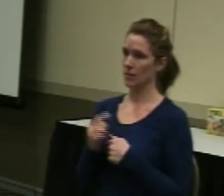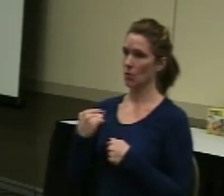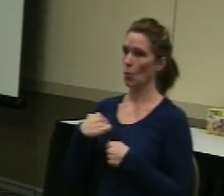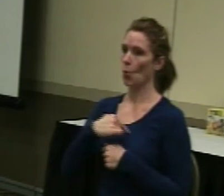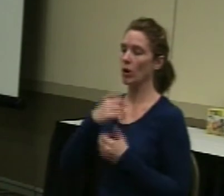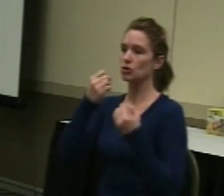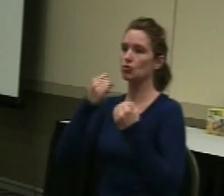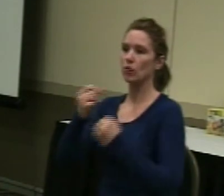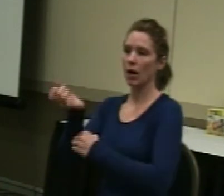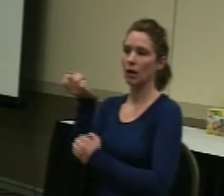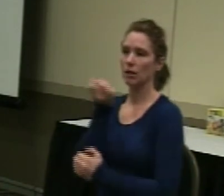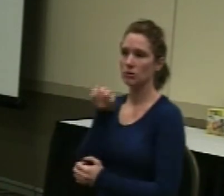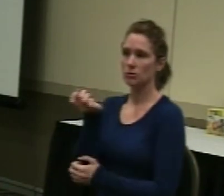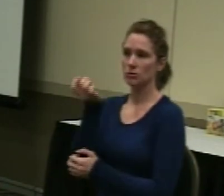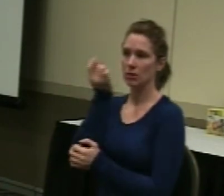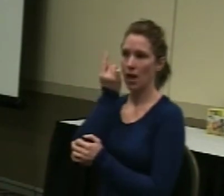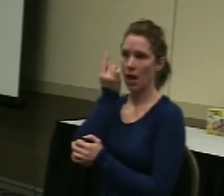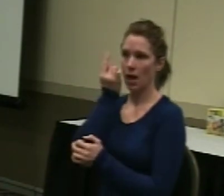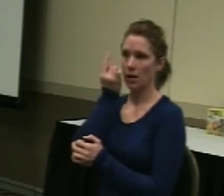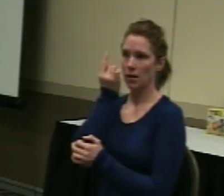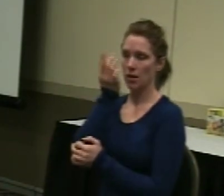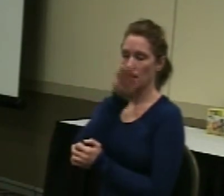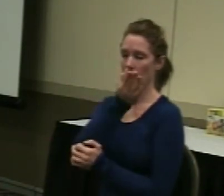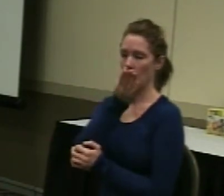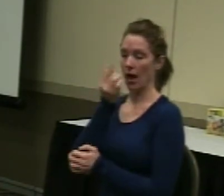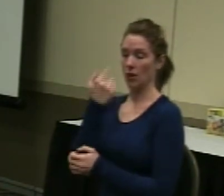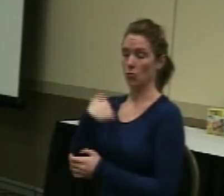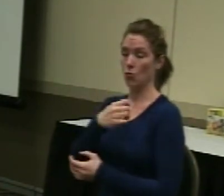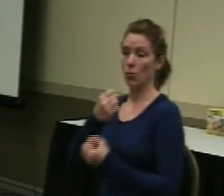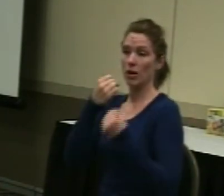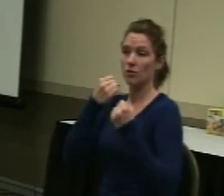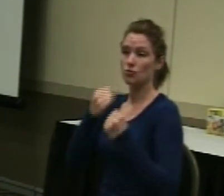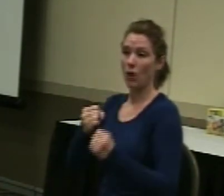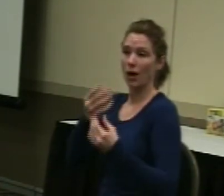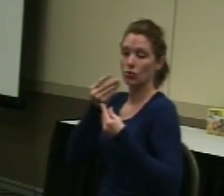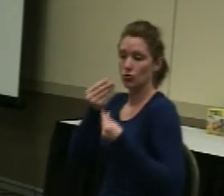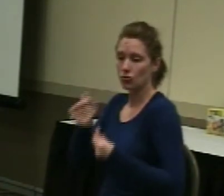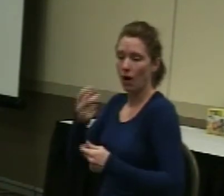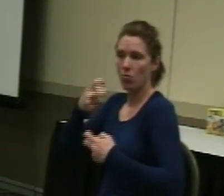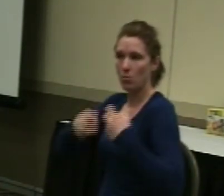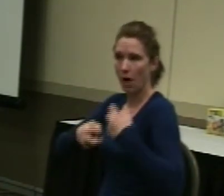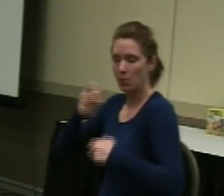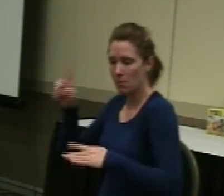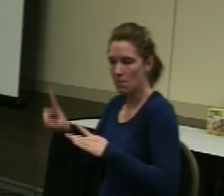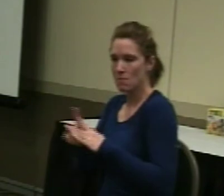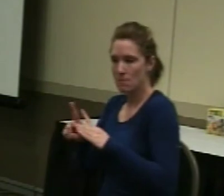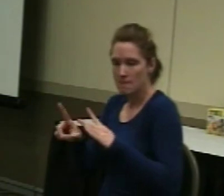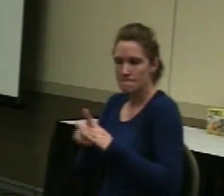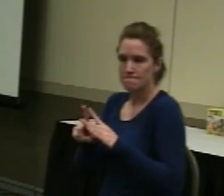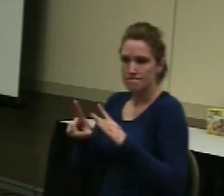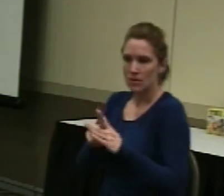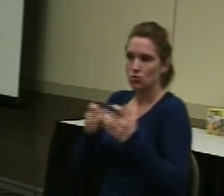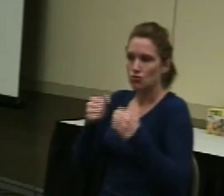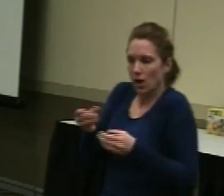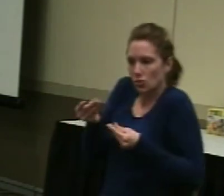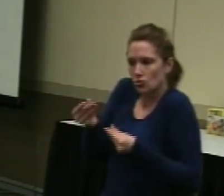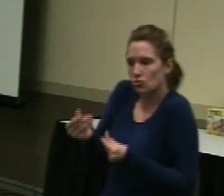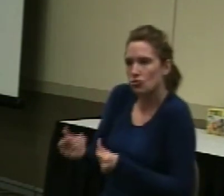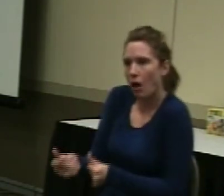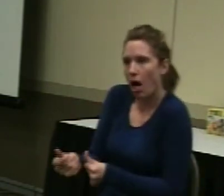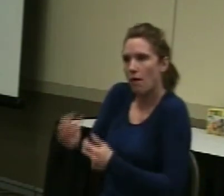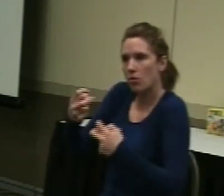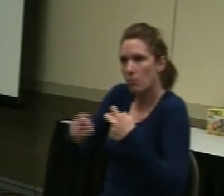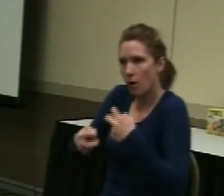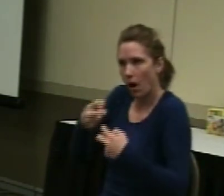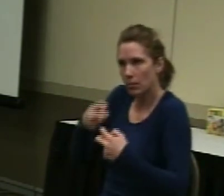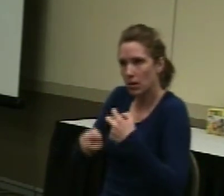seek to understand and we seek to solve the problems that arise in the lives